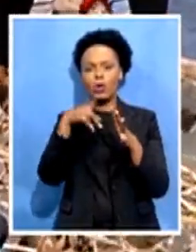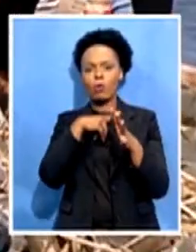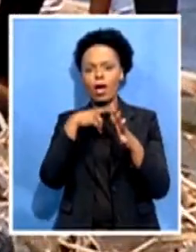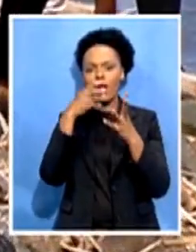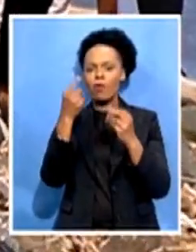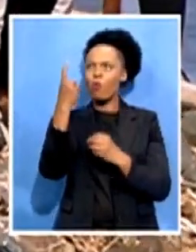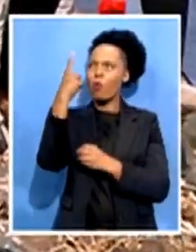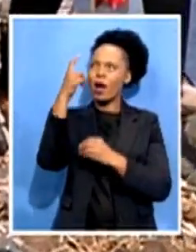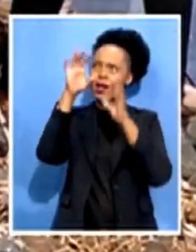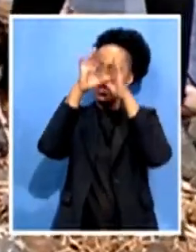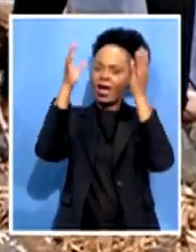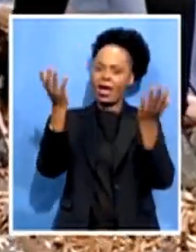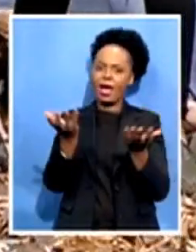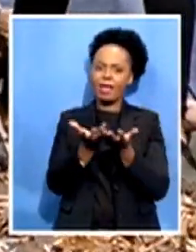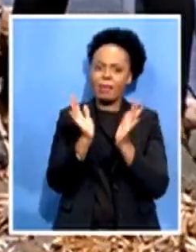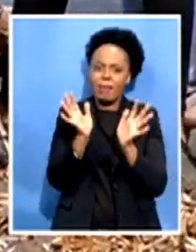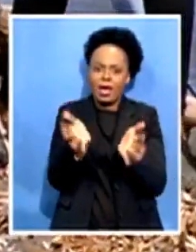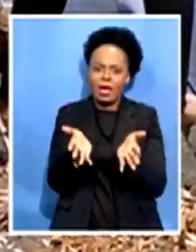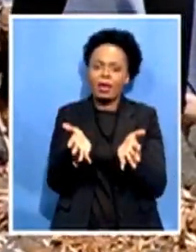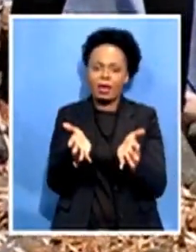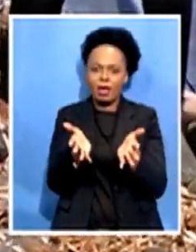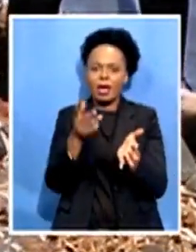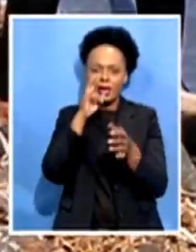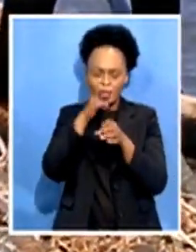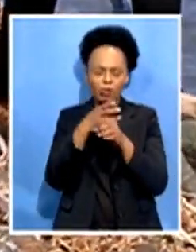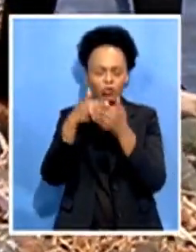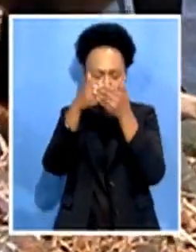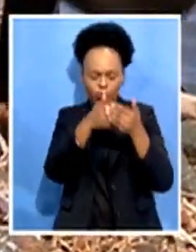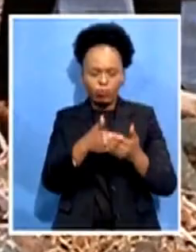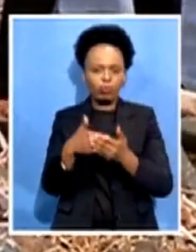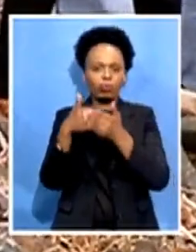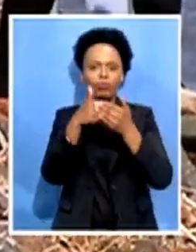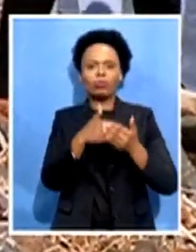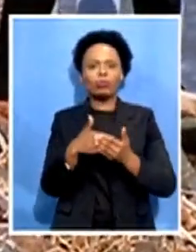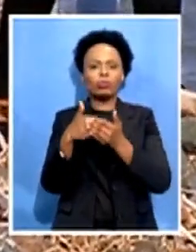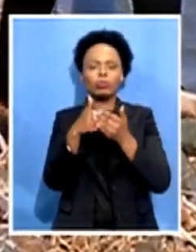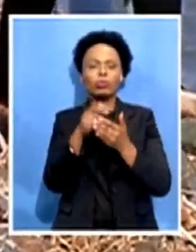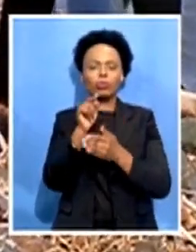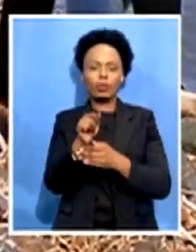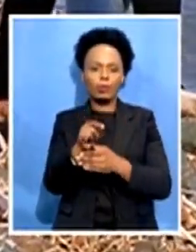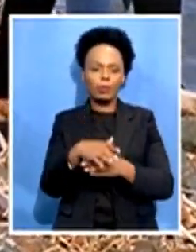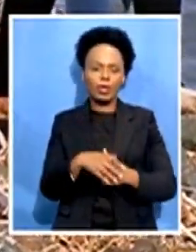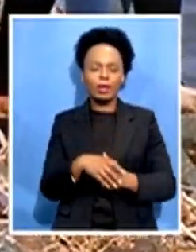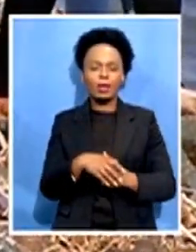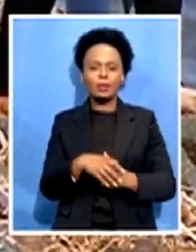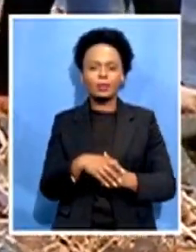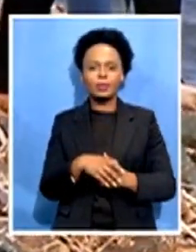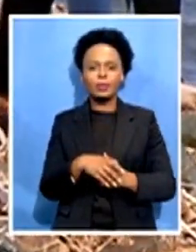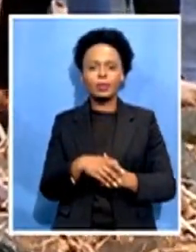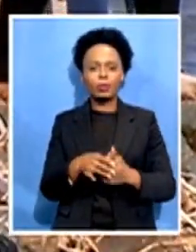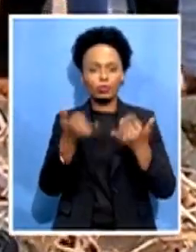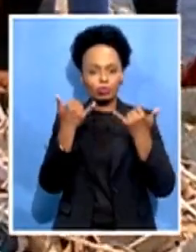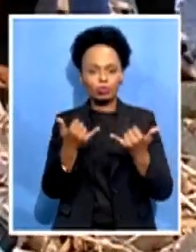us to look after it and to sustain it. So today is a beach, our harbour cleanup rather, that we